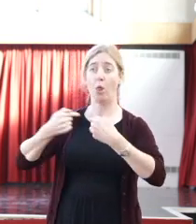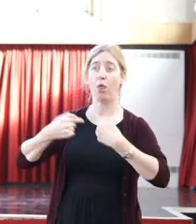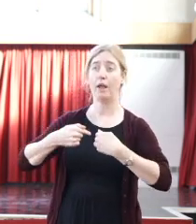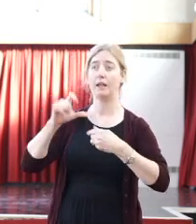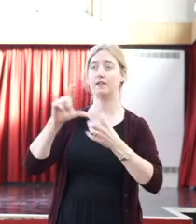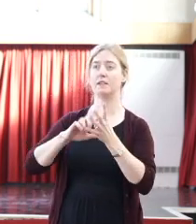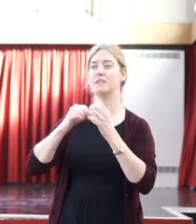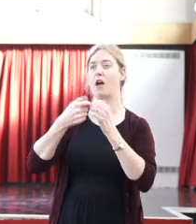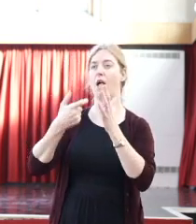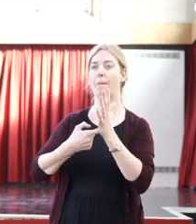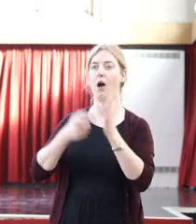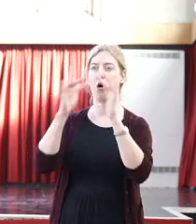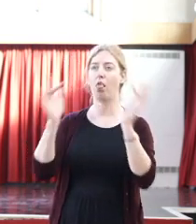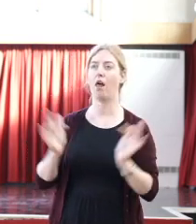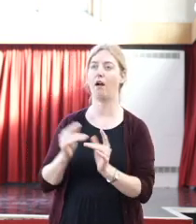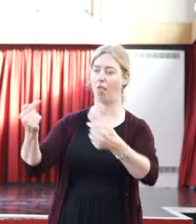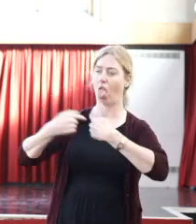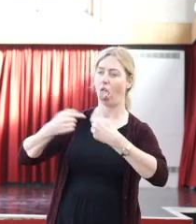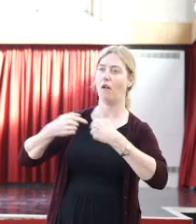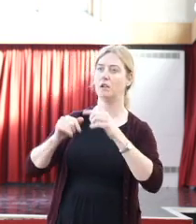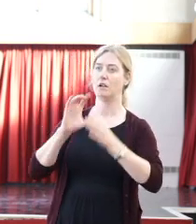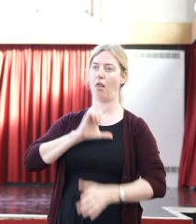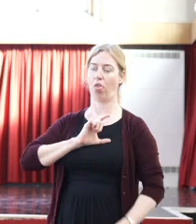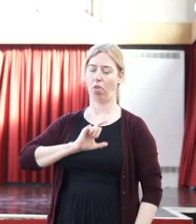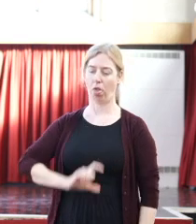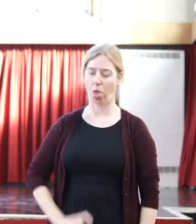lost all semblance of self-esteem.